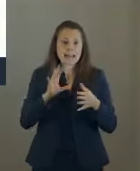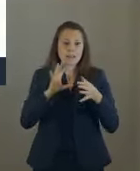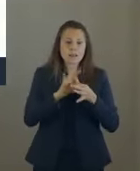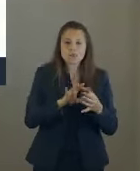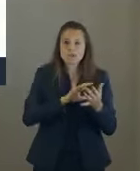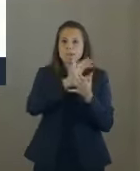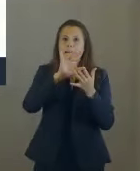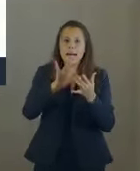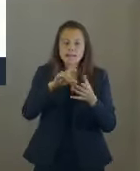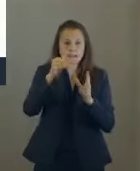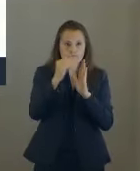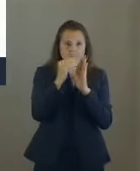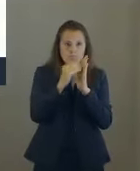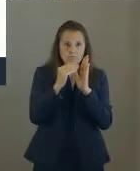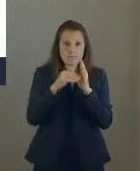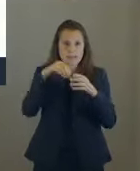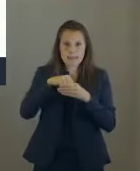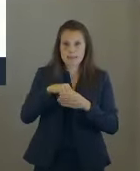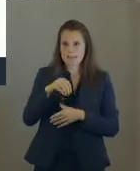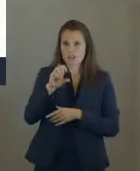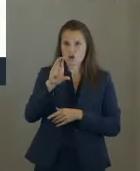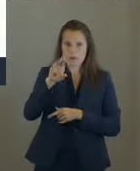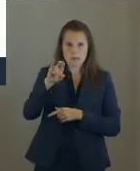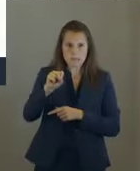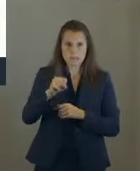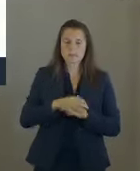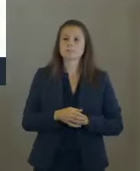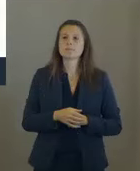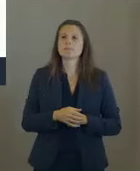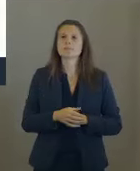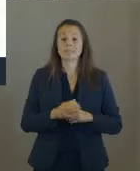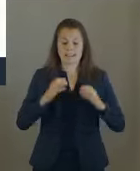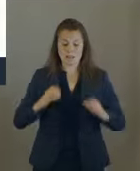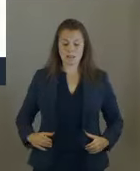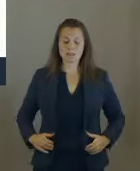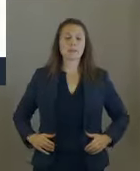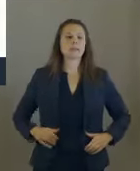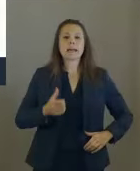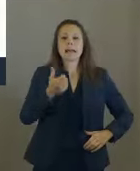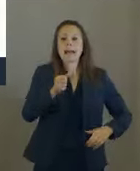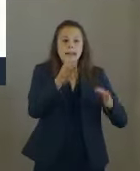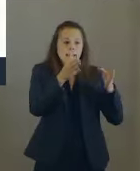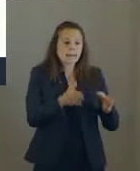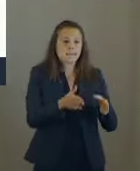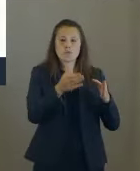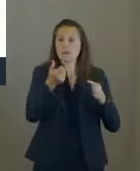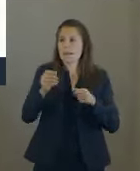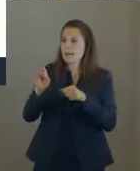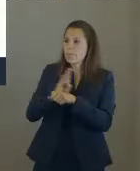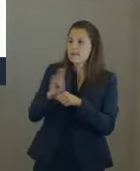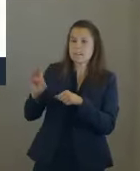or internally is tracked within this system. A customer can be any individual or entity that engages with the